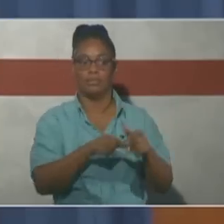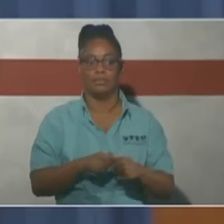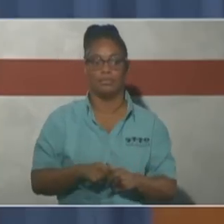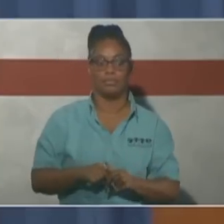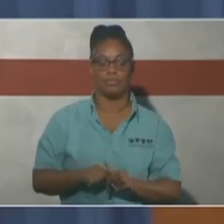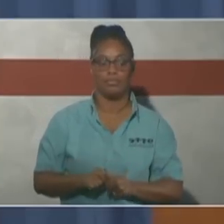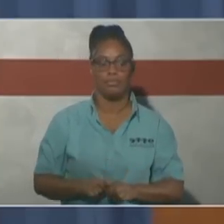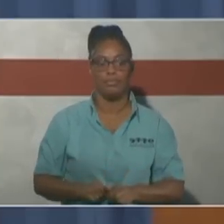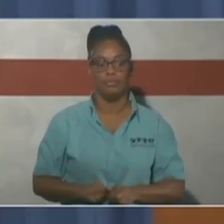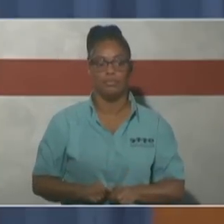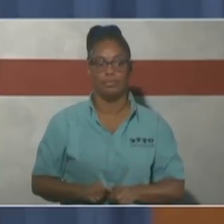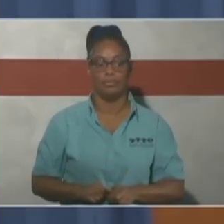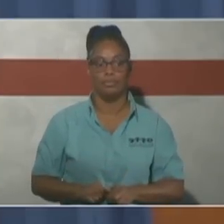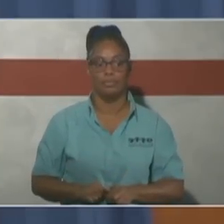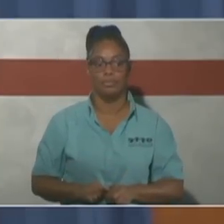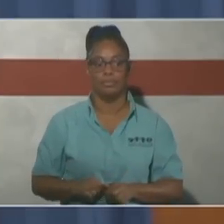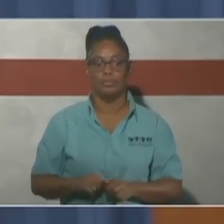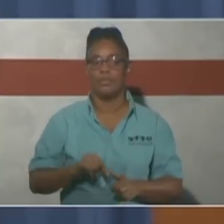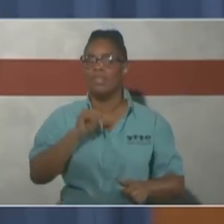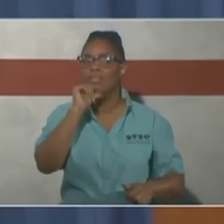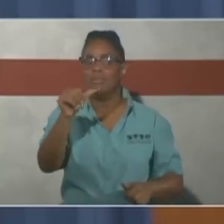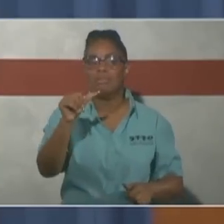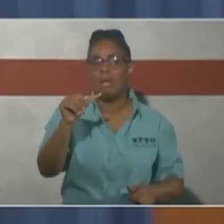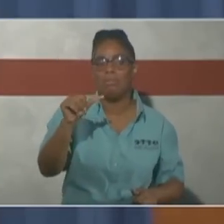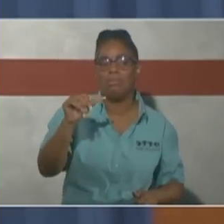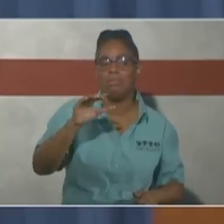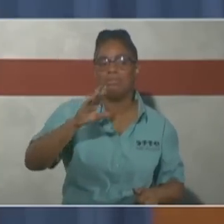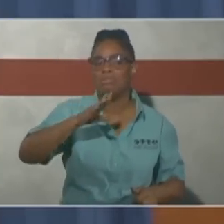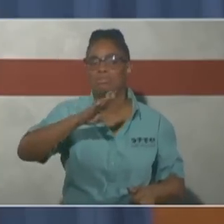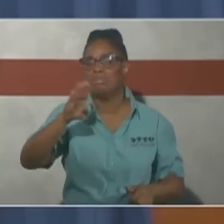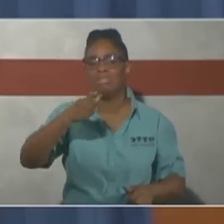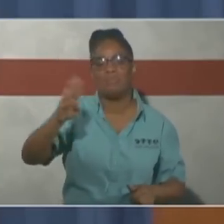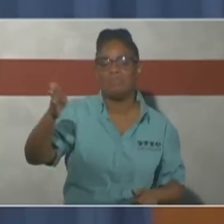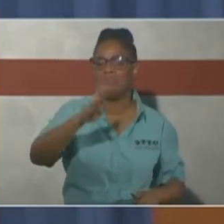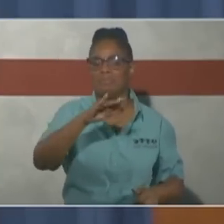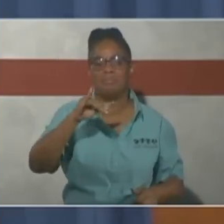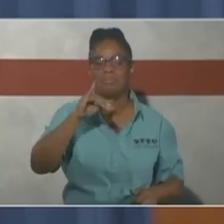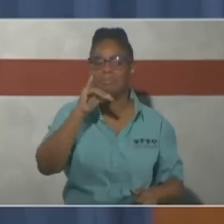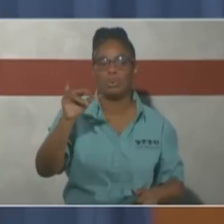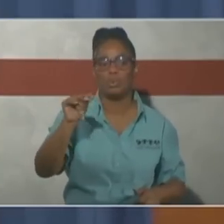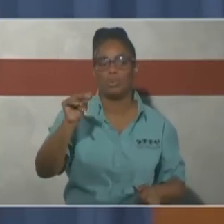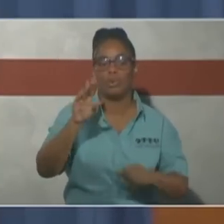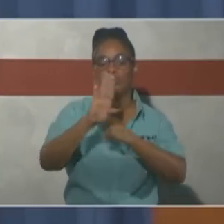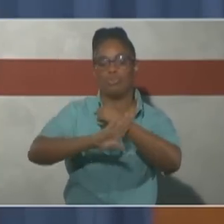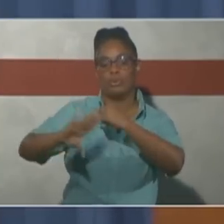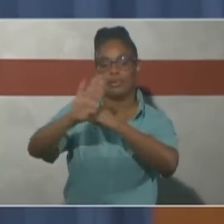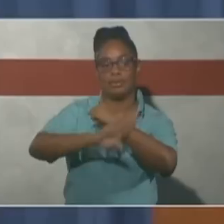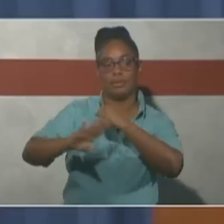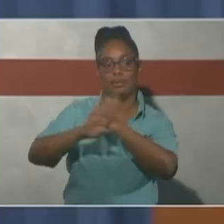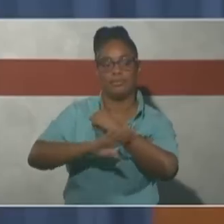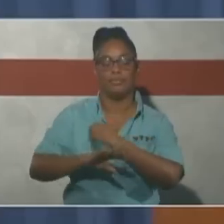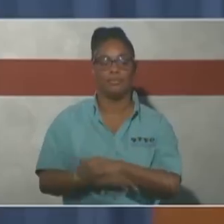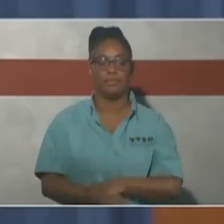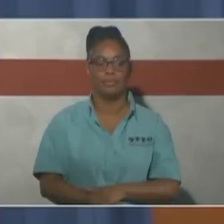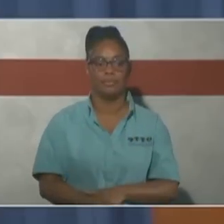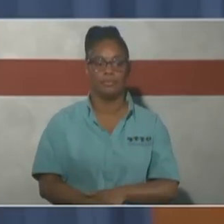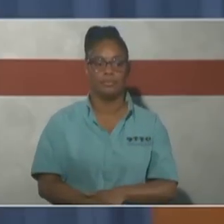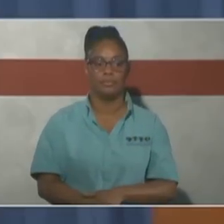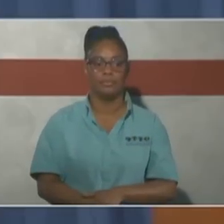while those vaccines may have been better at preventing symptomatic